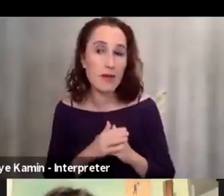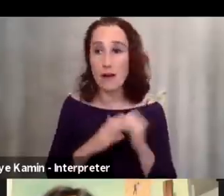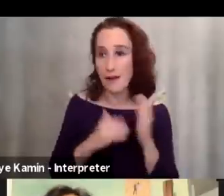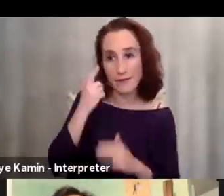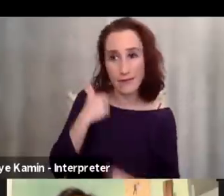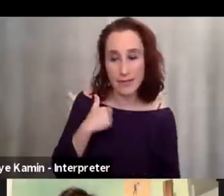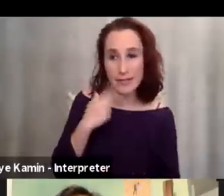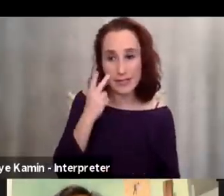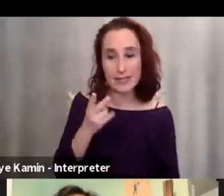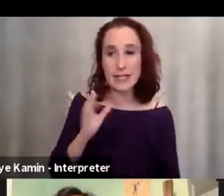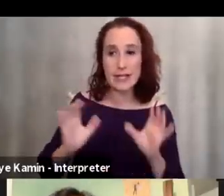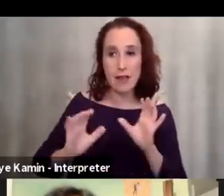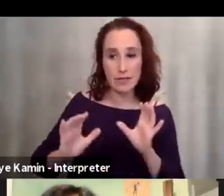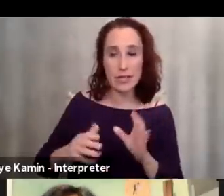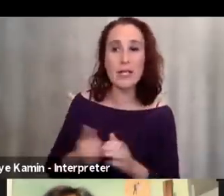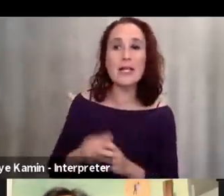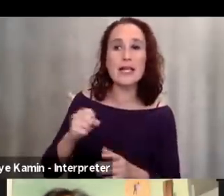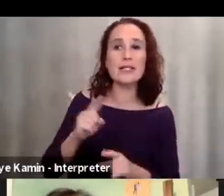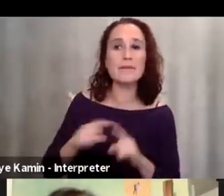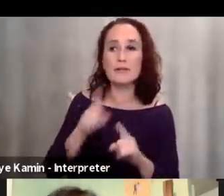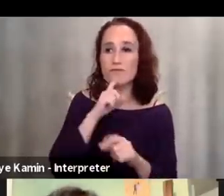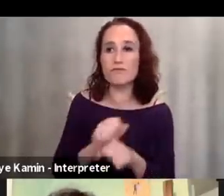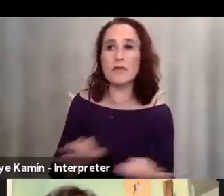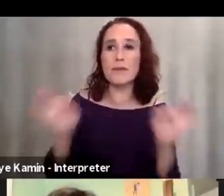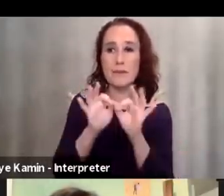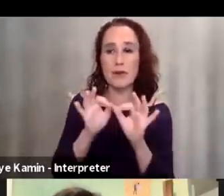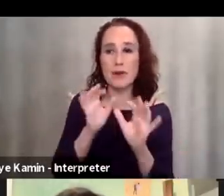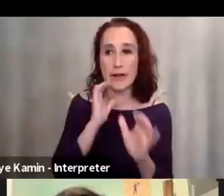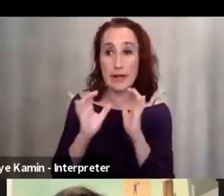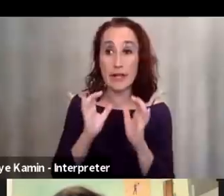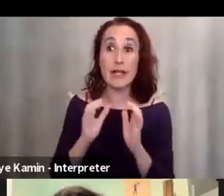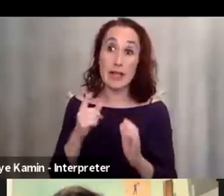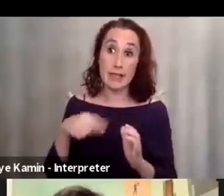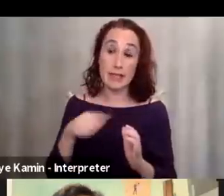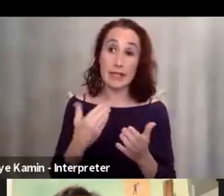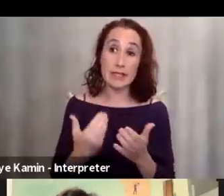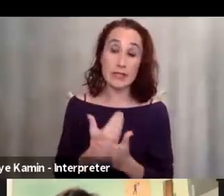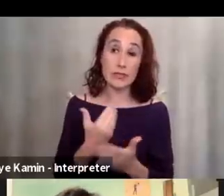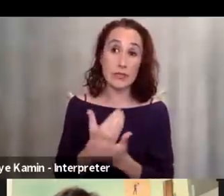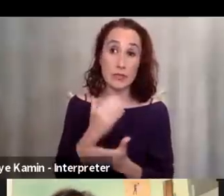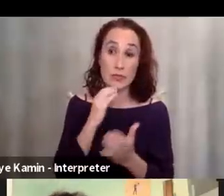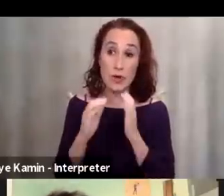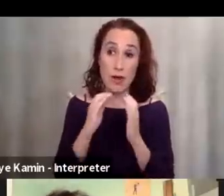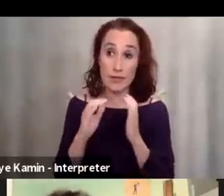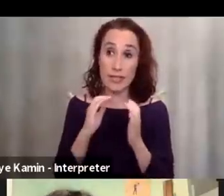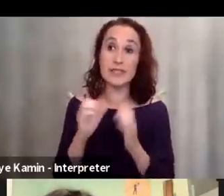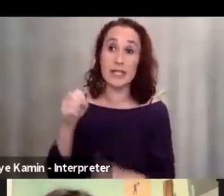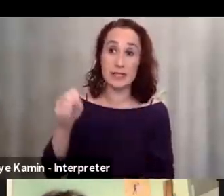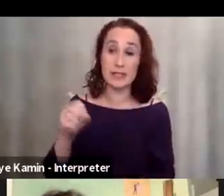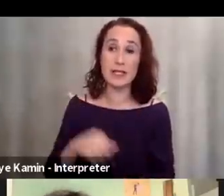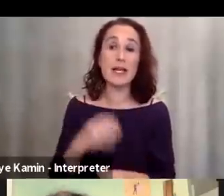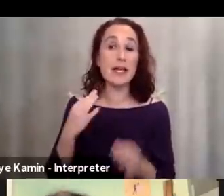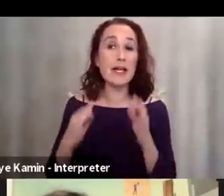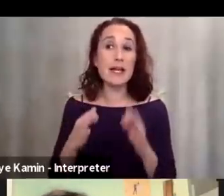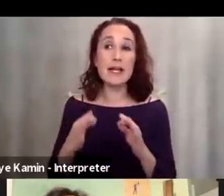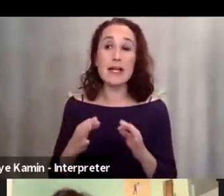to see the conversations, but I think they're important, and it's very new that these conversations are happening. And so sometimes if we don't have